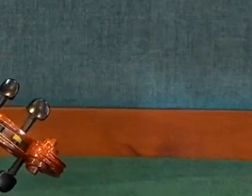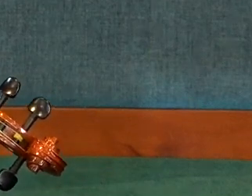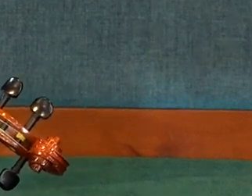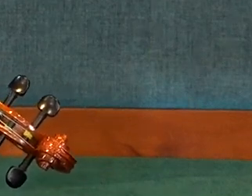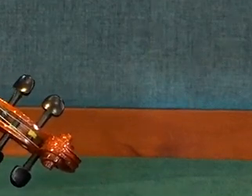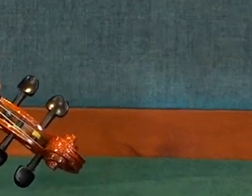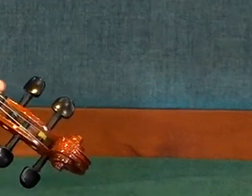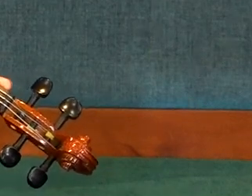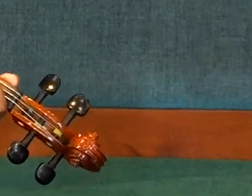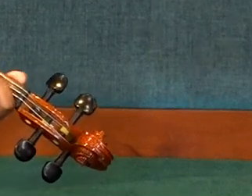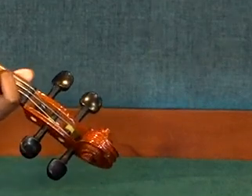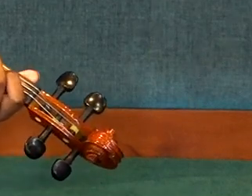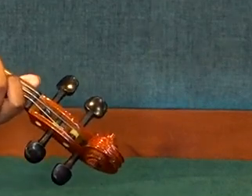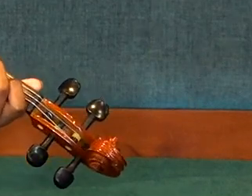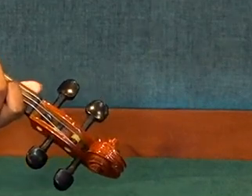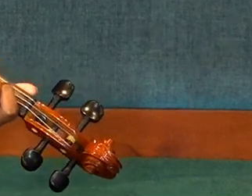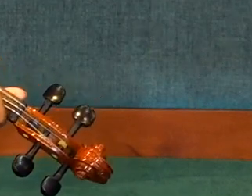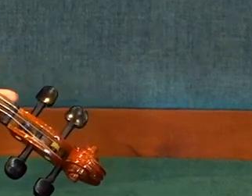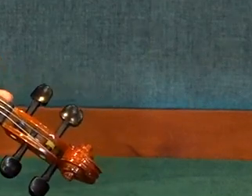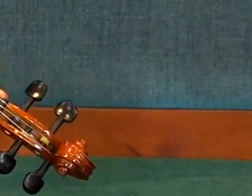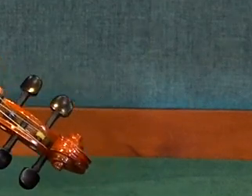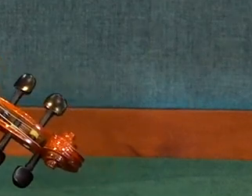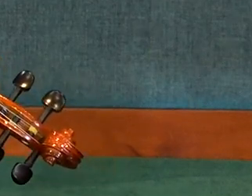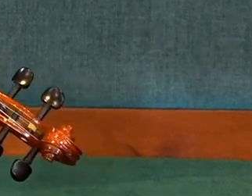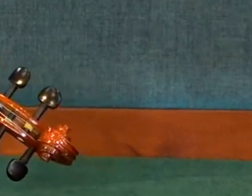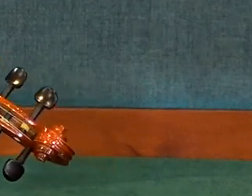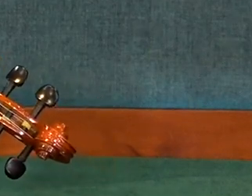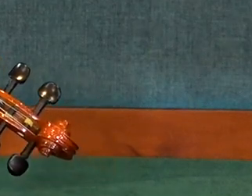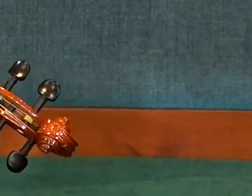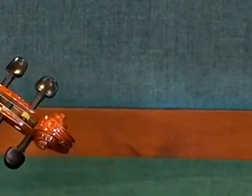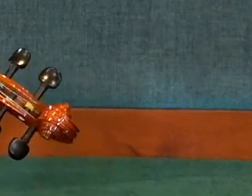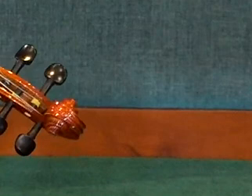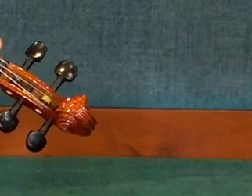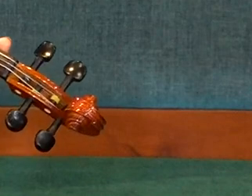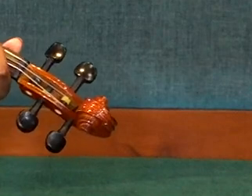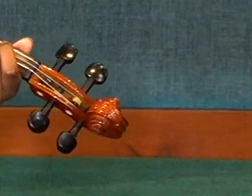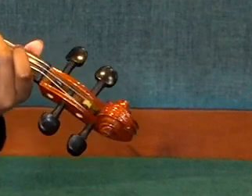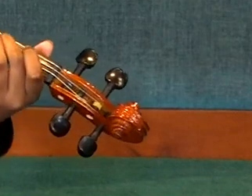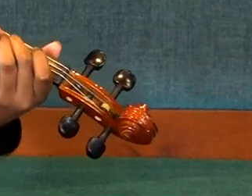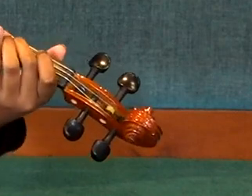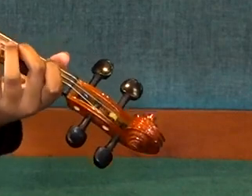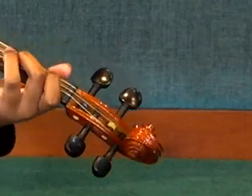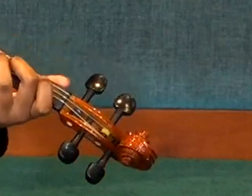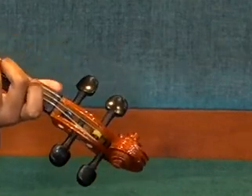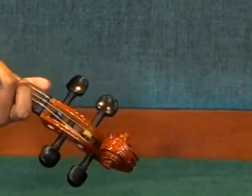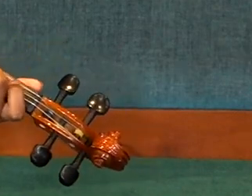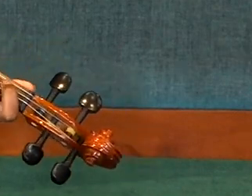Thank you.